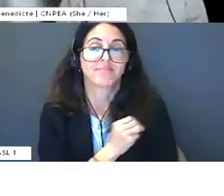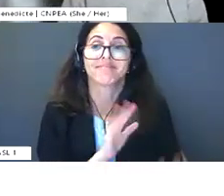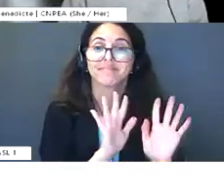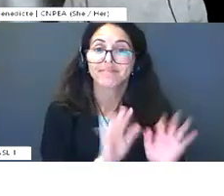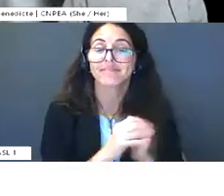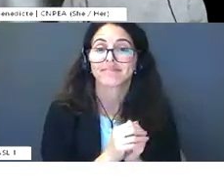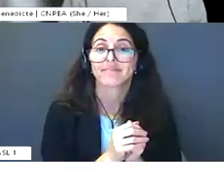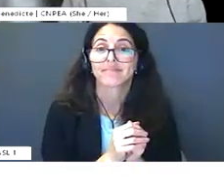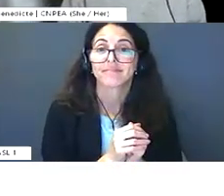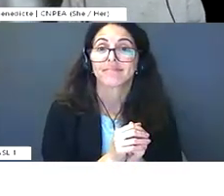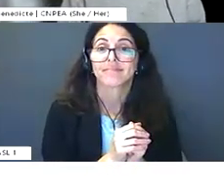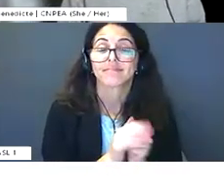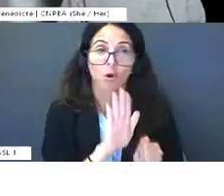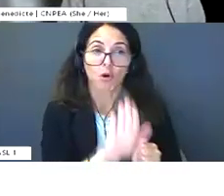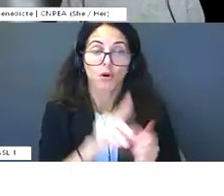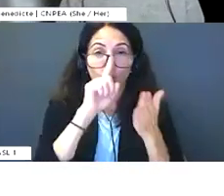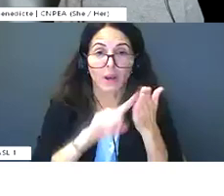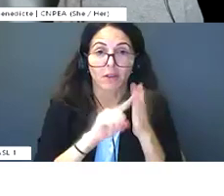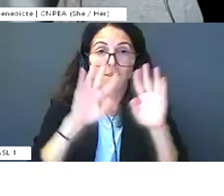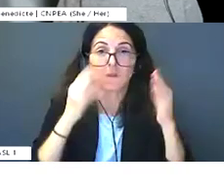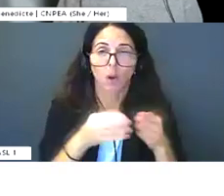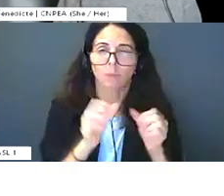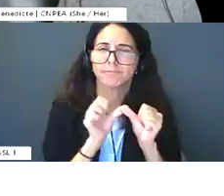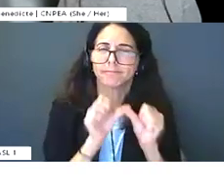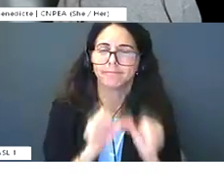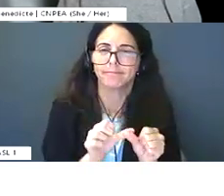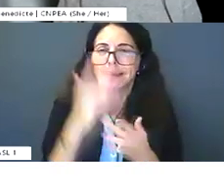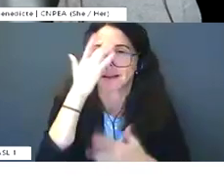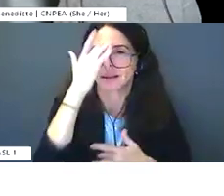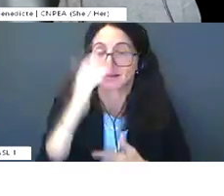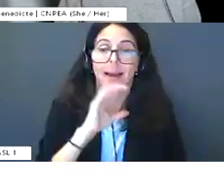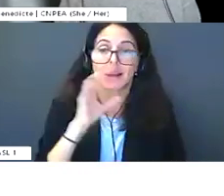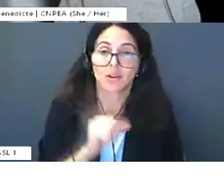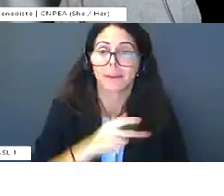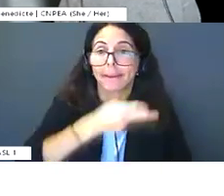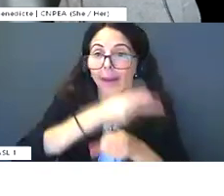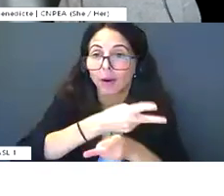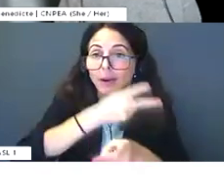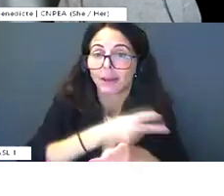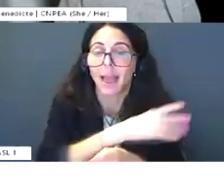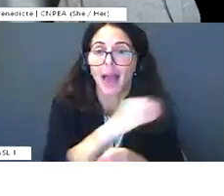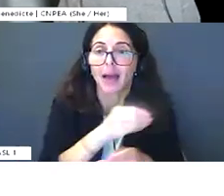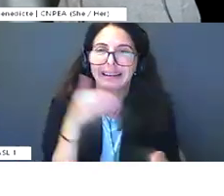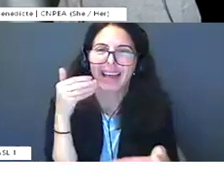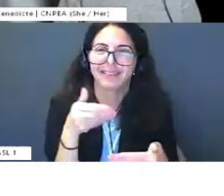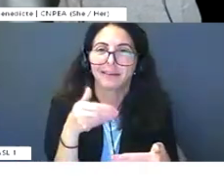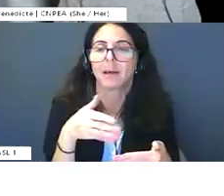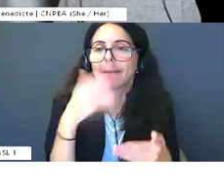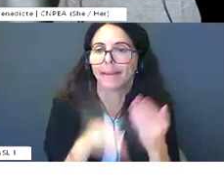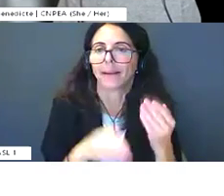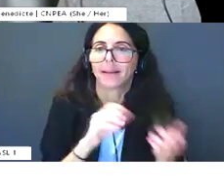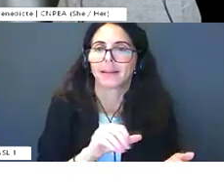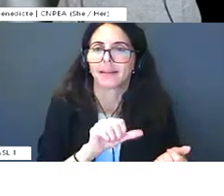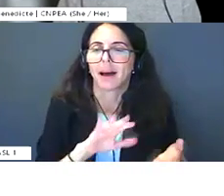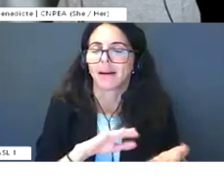her research has focused on chronic illness, aging, caregiving, and end-of-life studies. Dr.